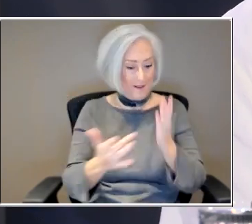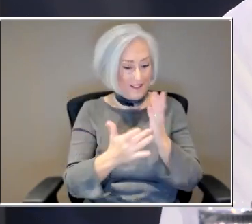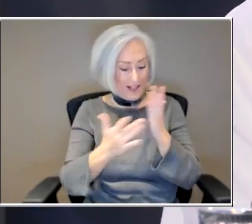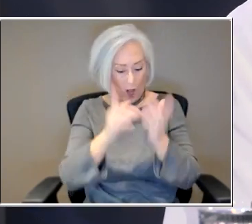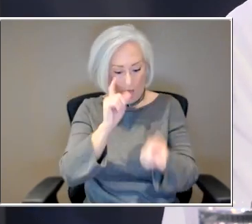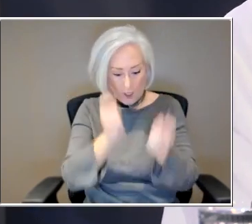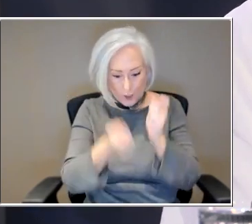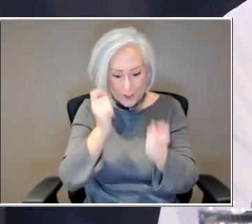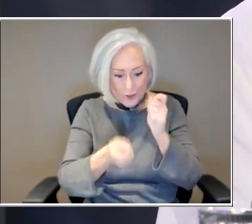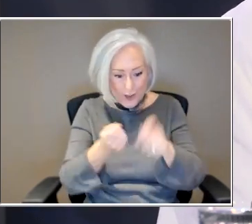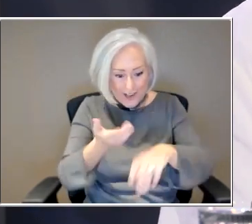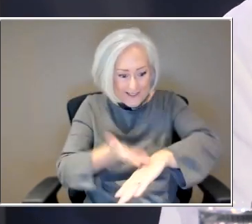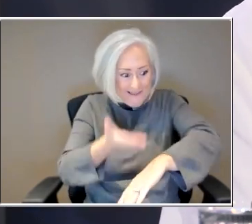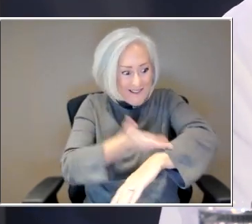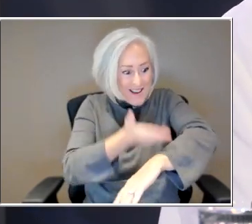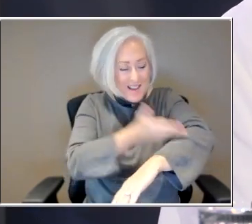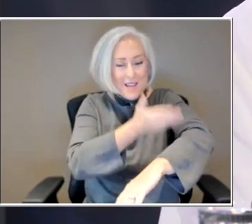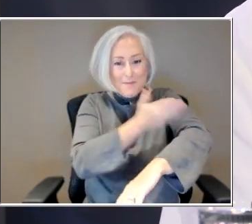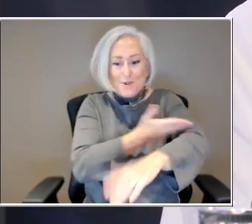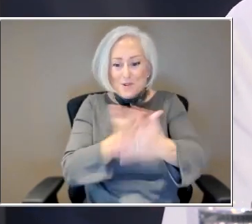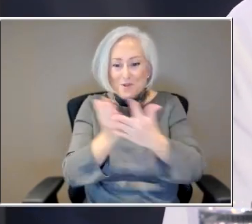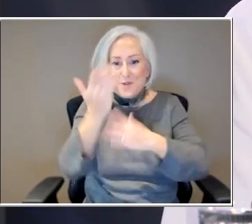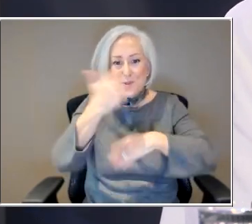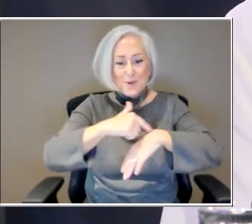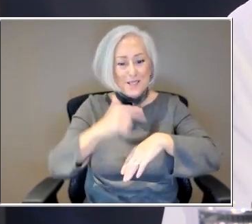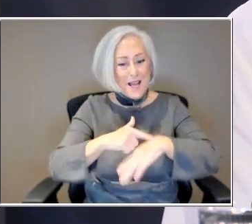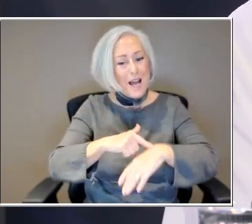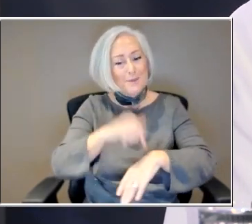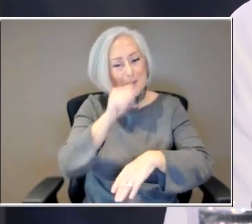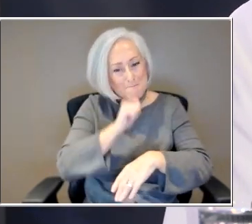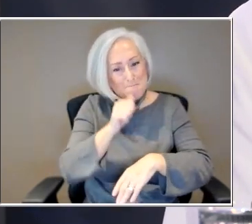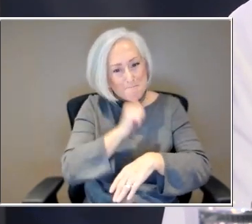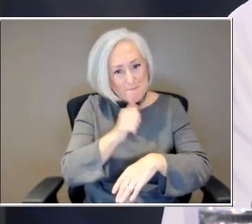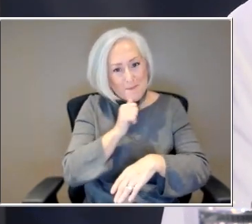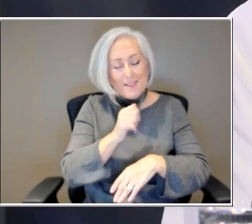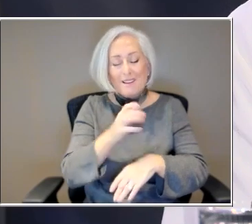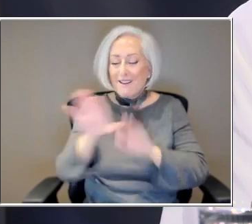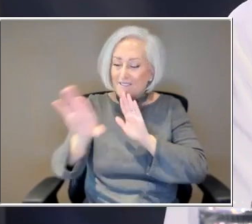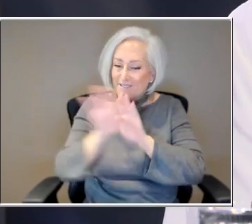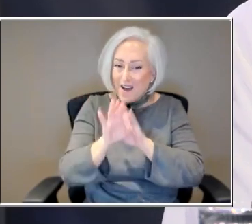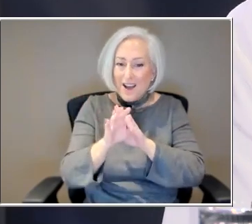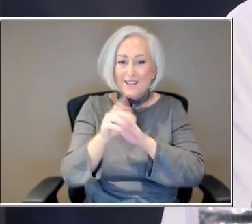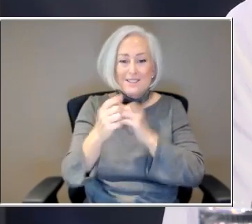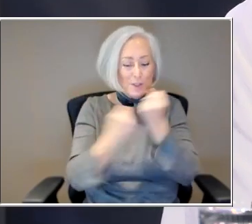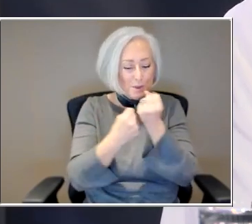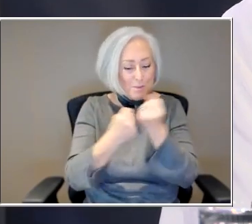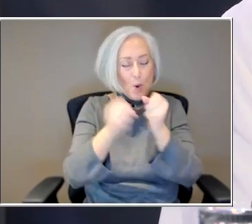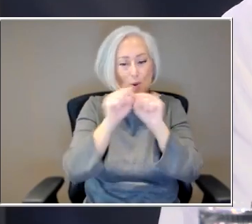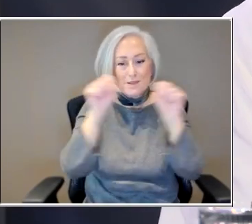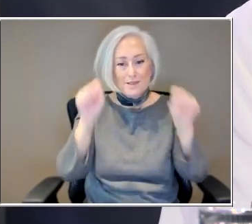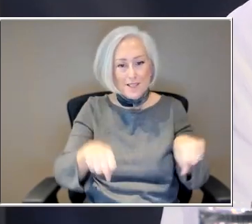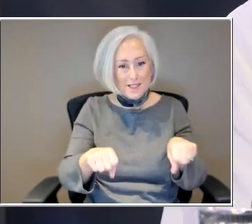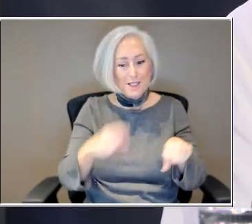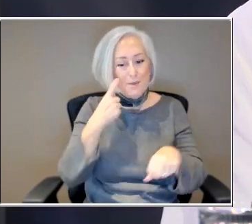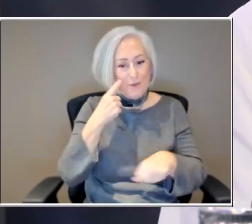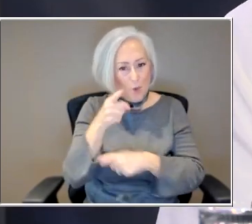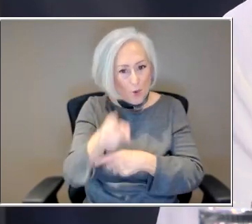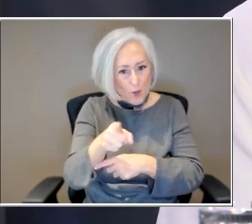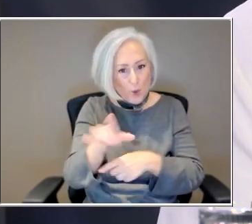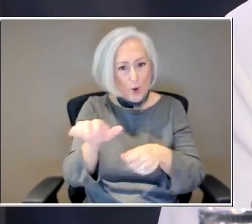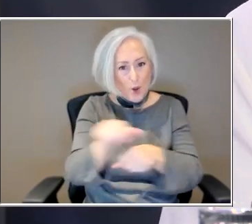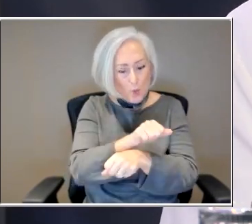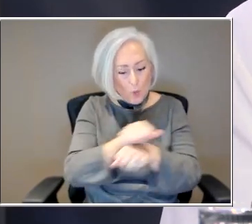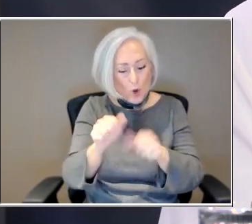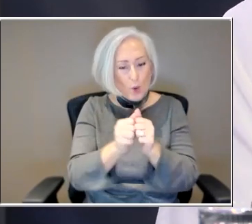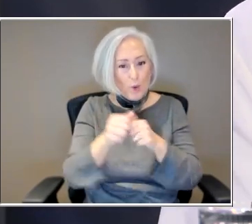better as time goes on. So hang in there. Find a support system that is really there for you, working with you,